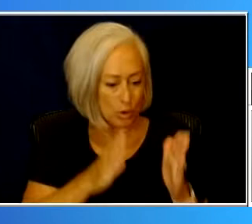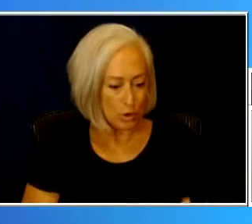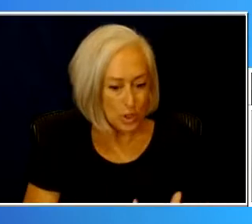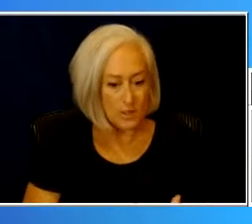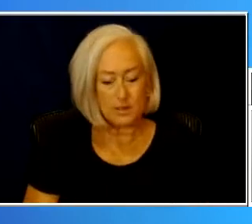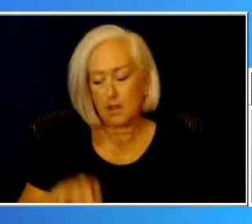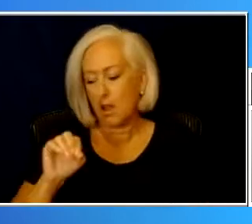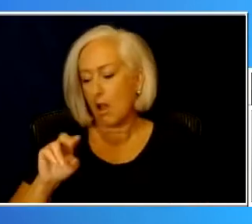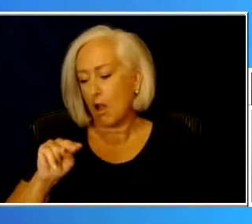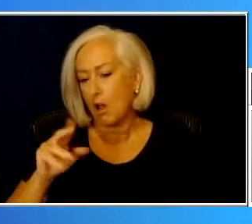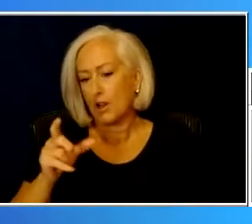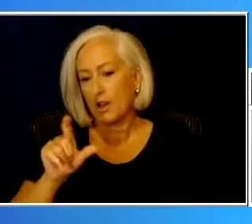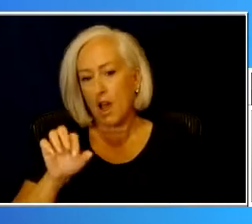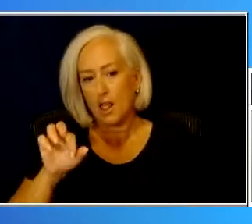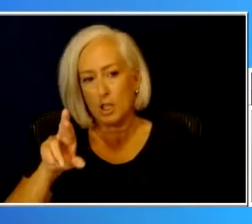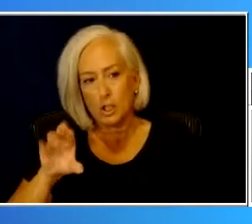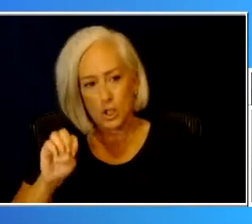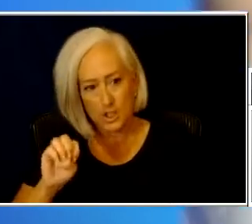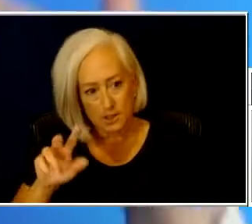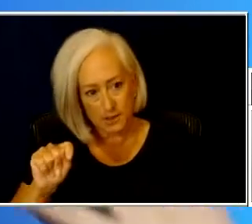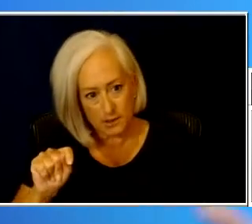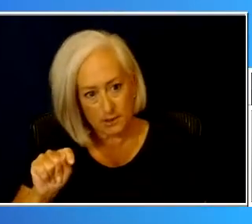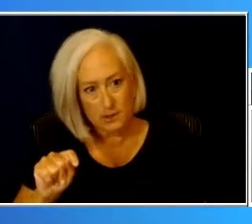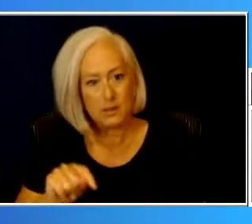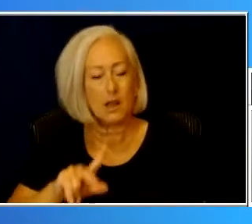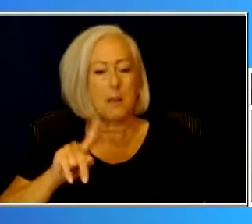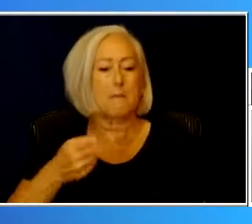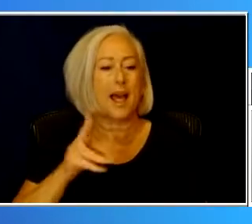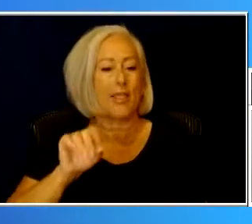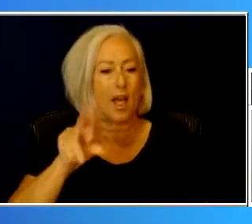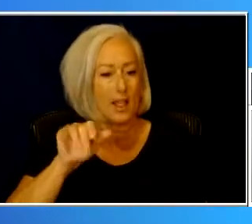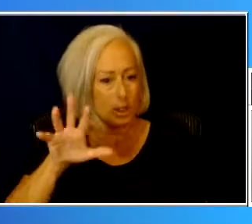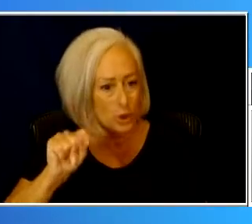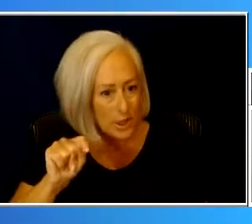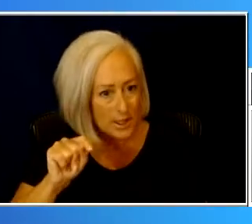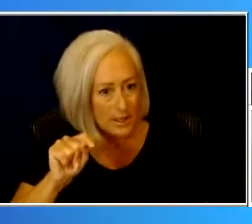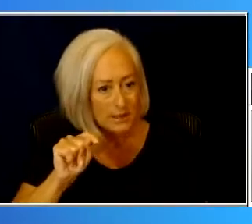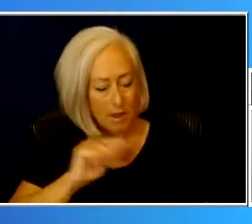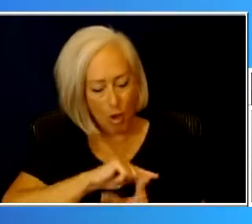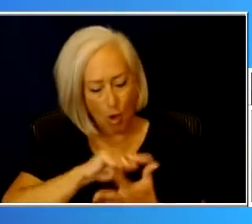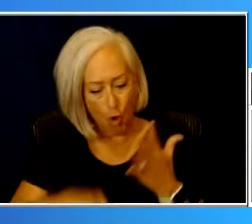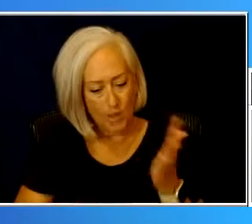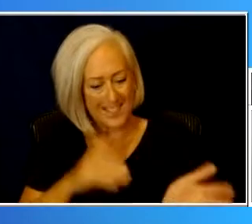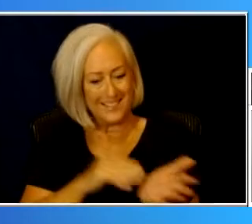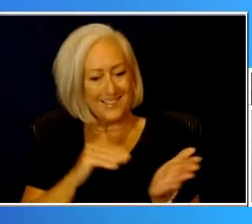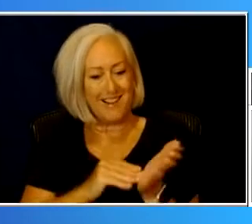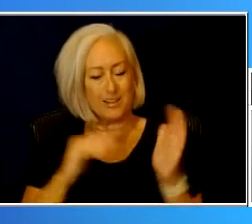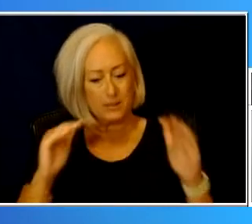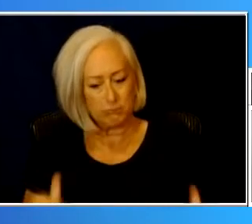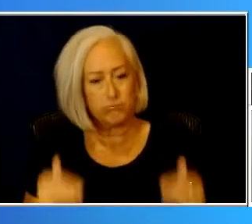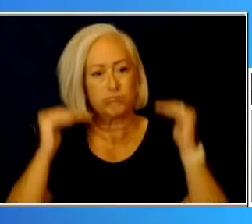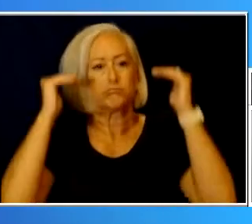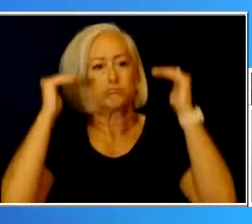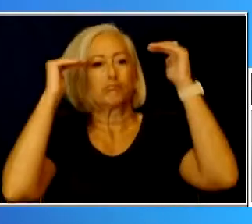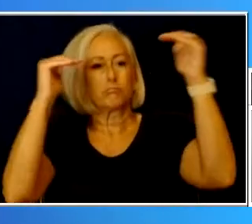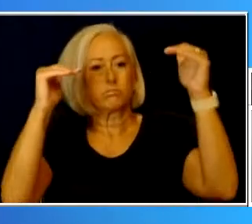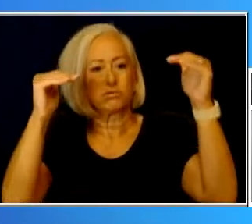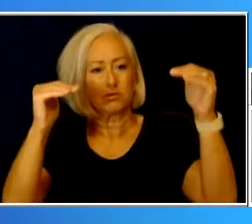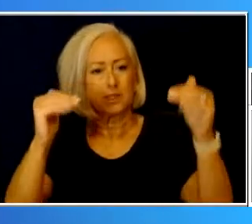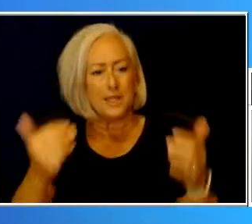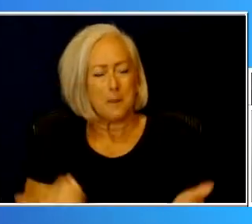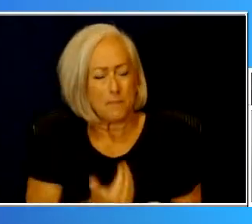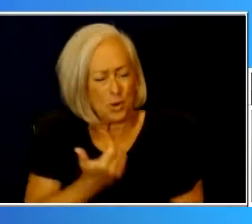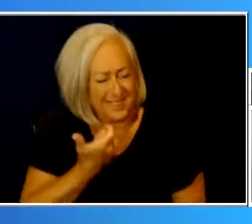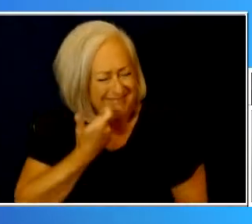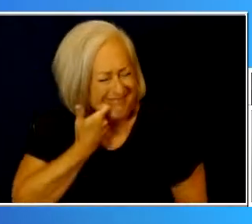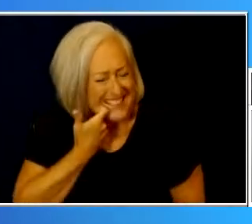the pathologists. It's an entire complex of care that you're getting here that is unique, and it's extremely important to seek